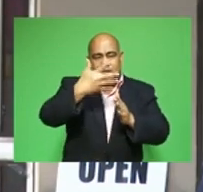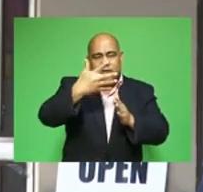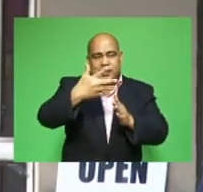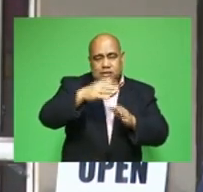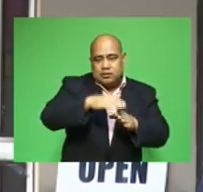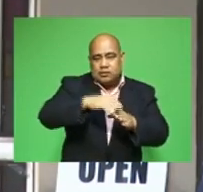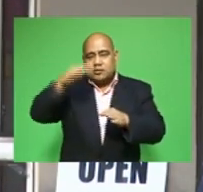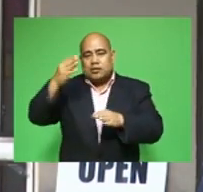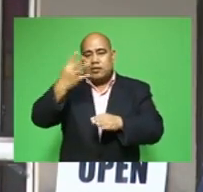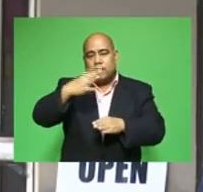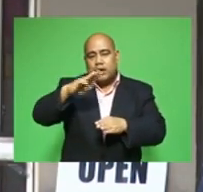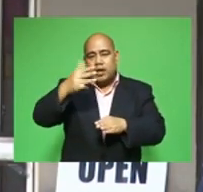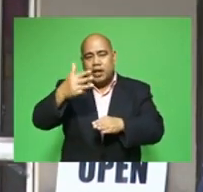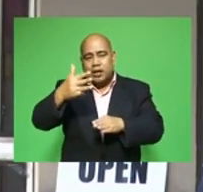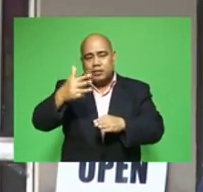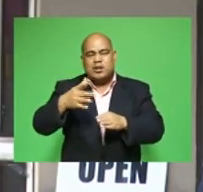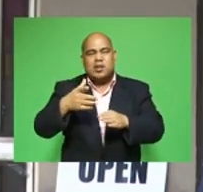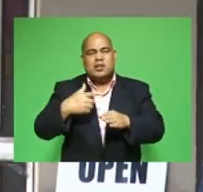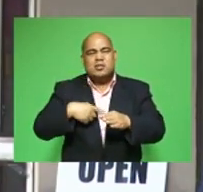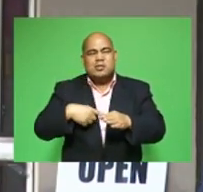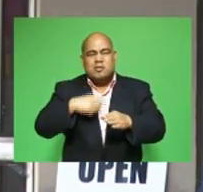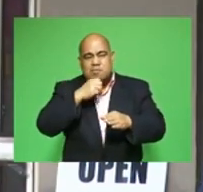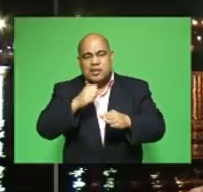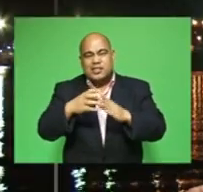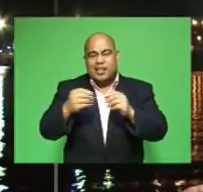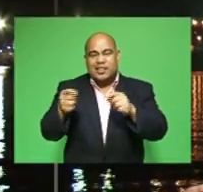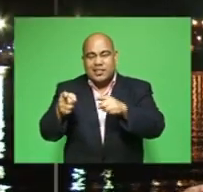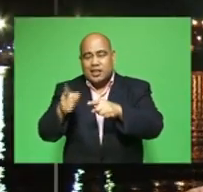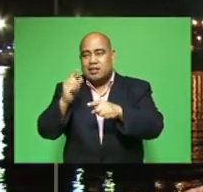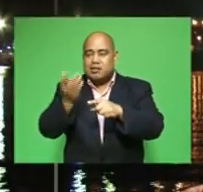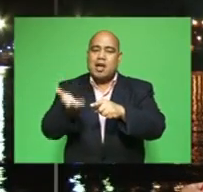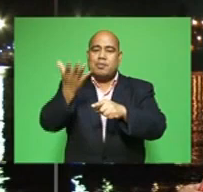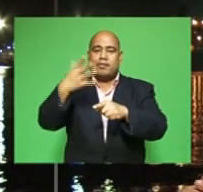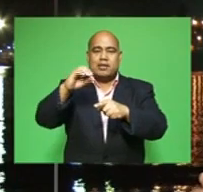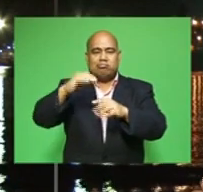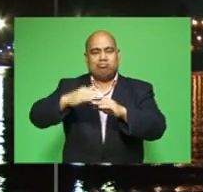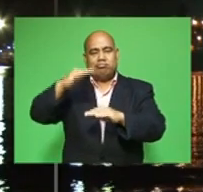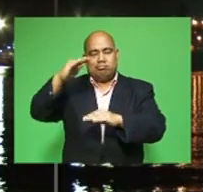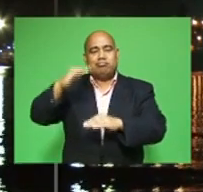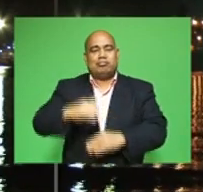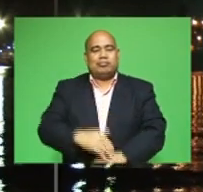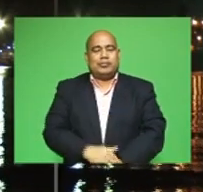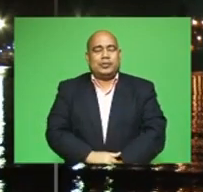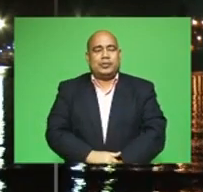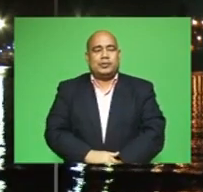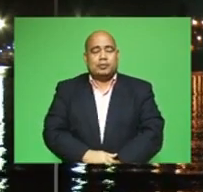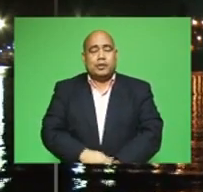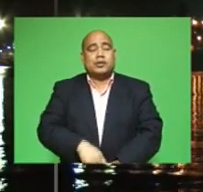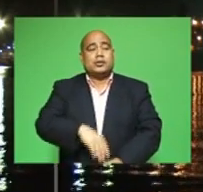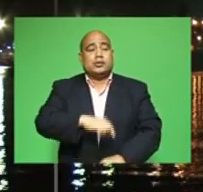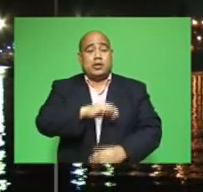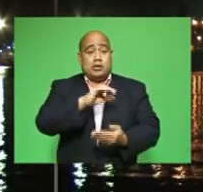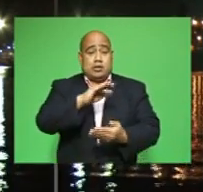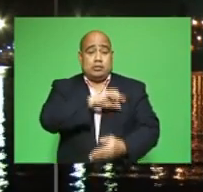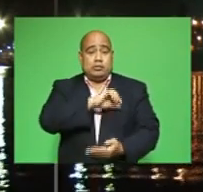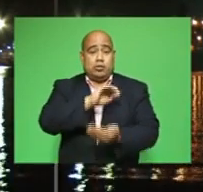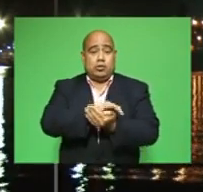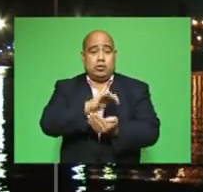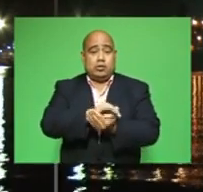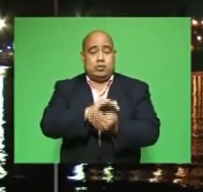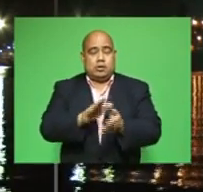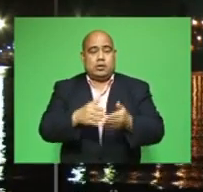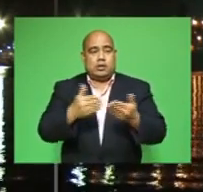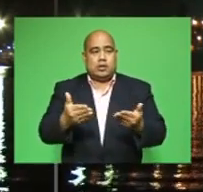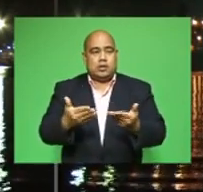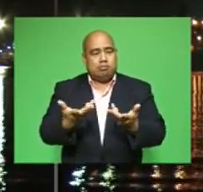15. Chosaina Nunga, FBC News. The quality of kava has for a long time determined its price in the